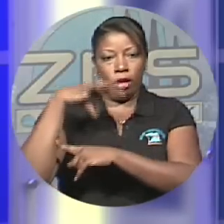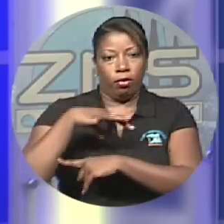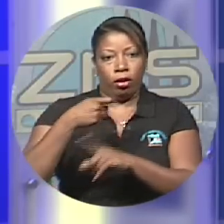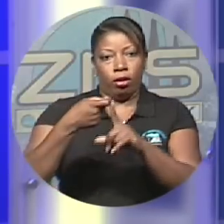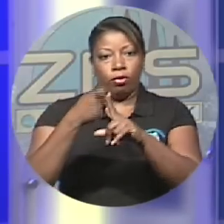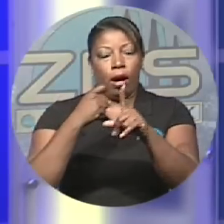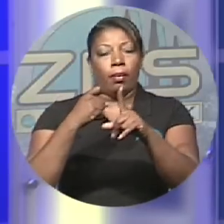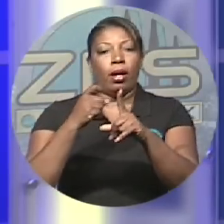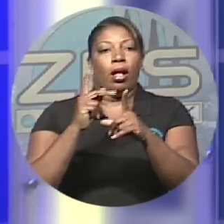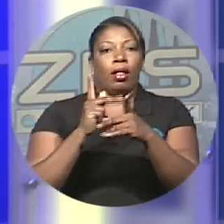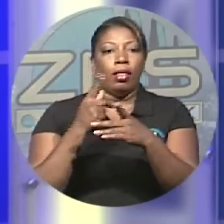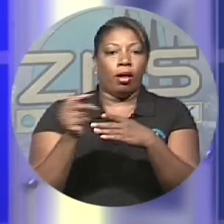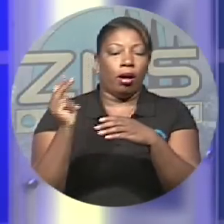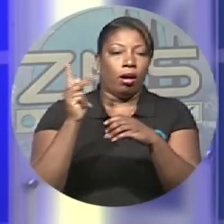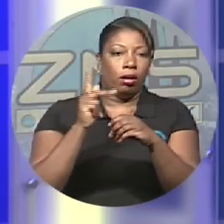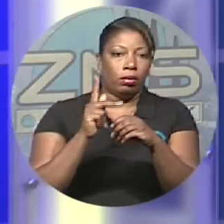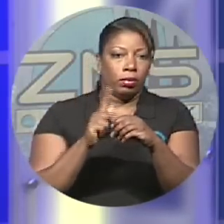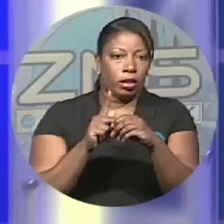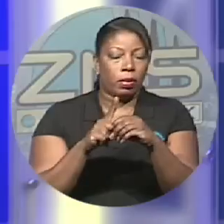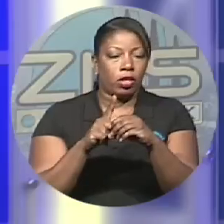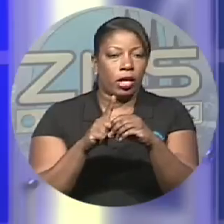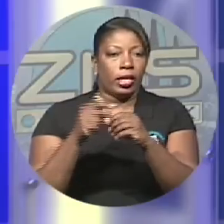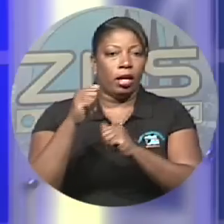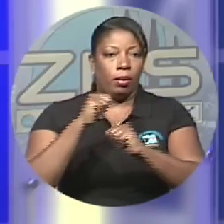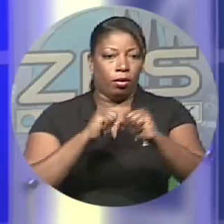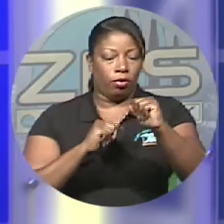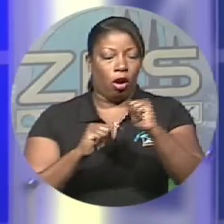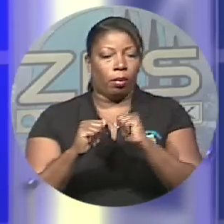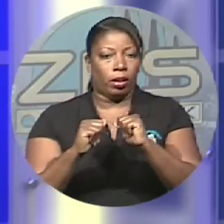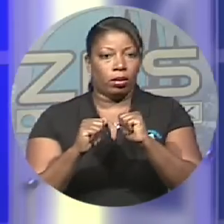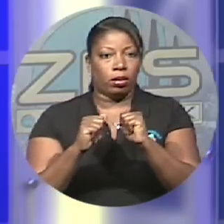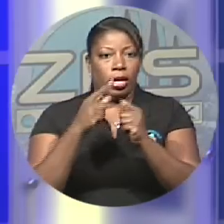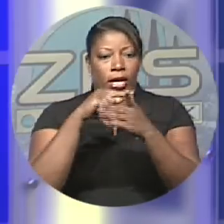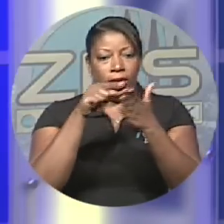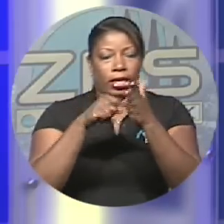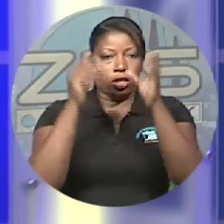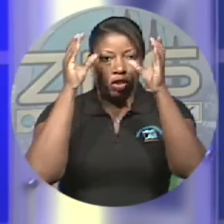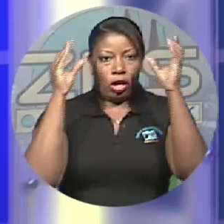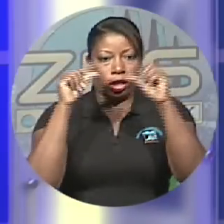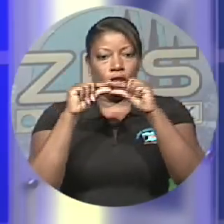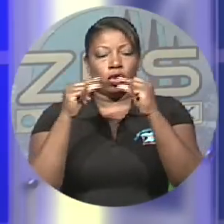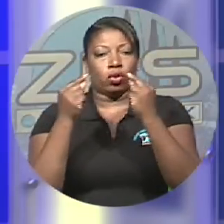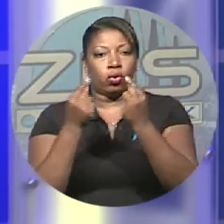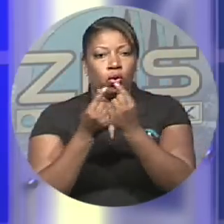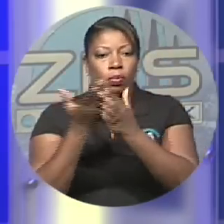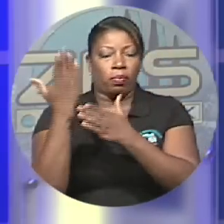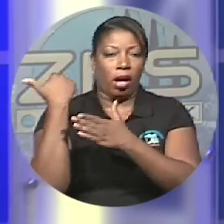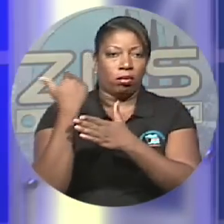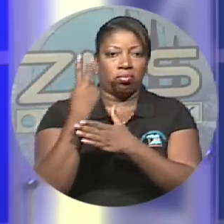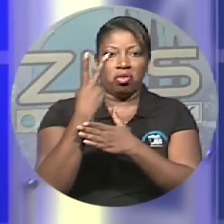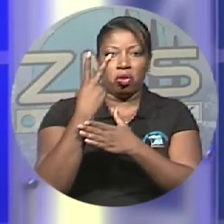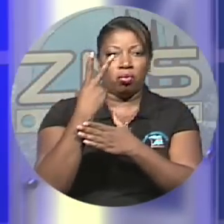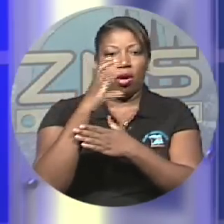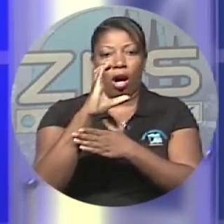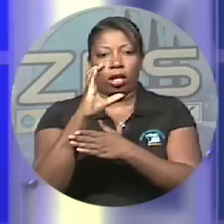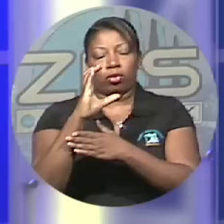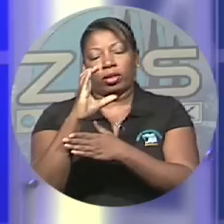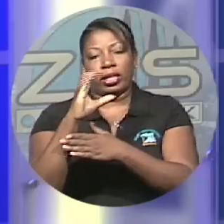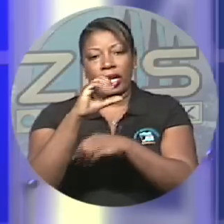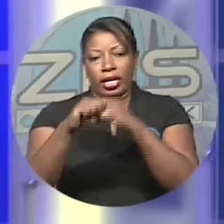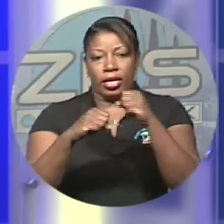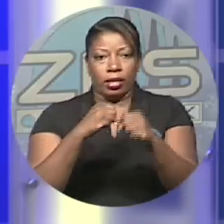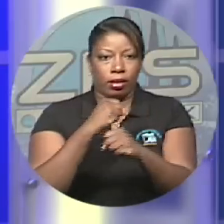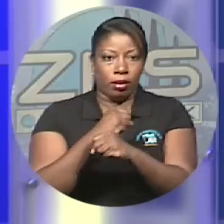this independence by the Wu Opera Research Center troupe. The Chinese group has a rich cultural heritage dating back 200 years and